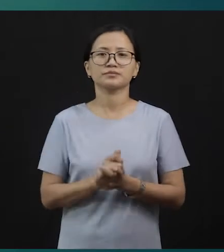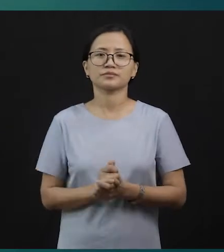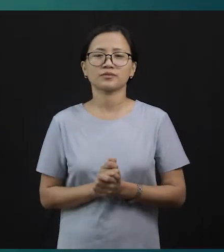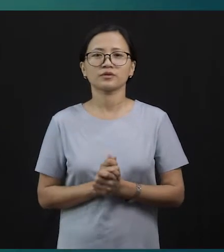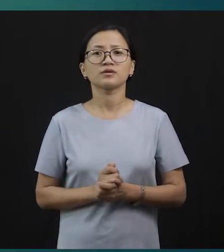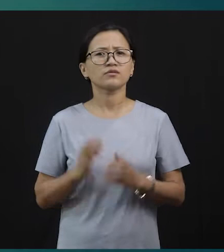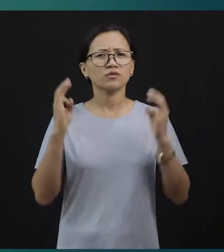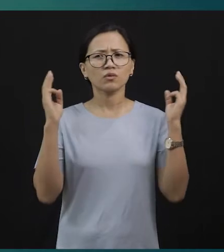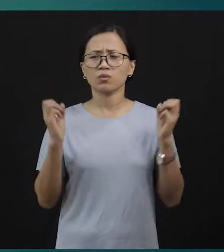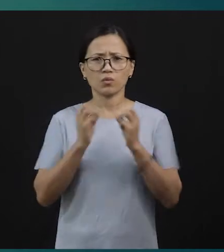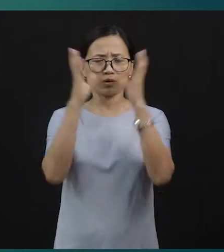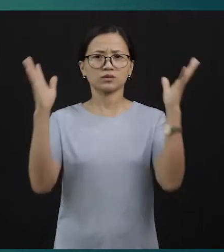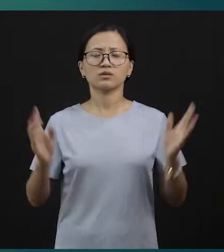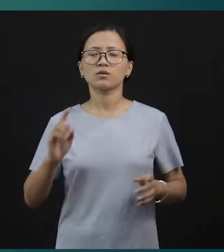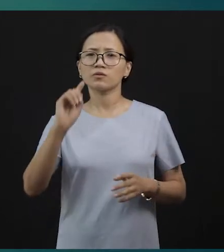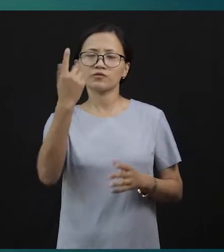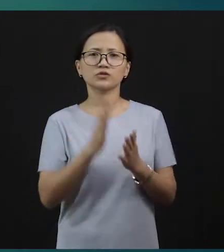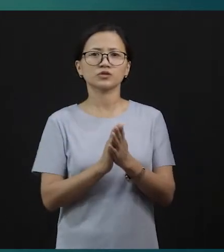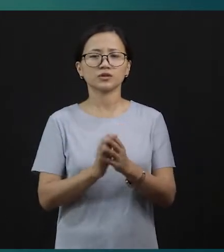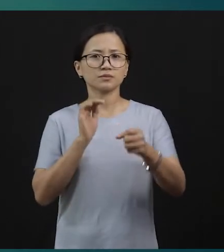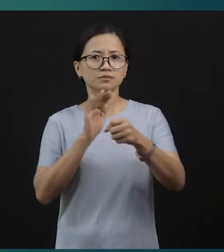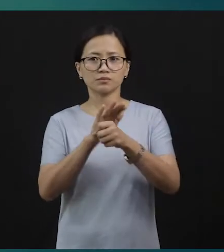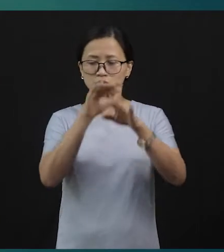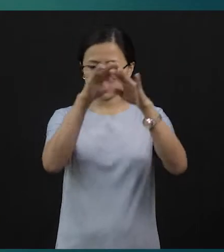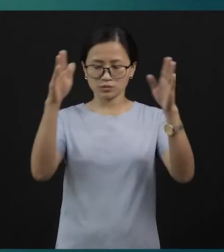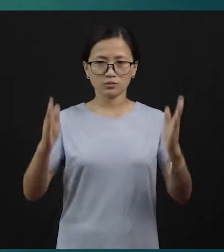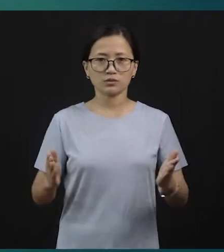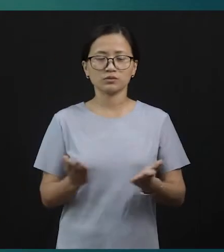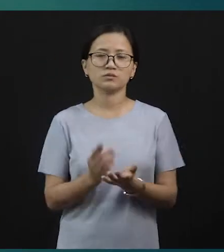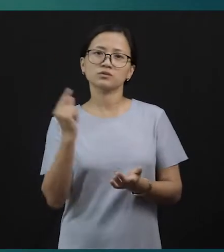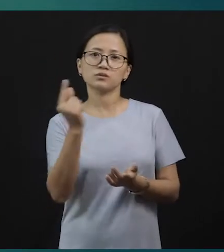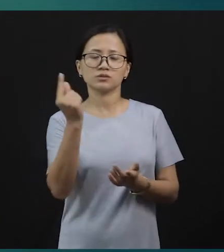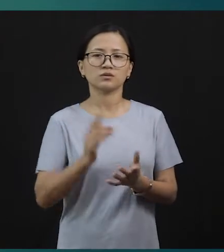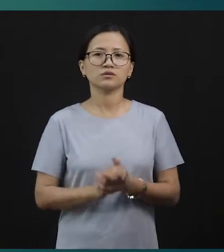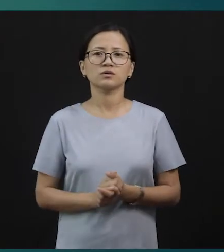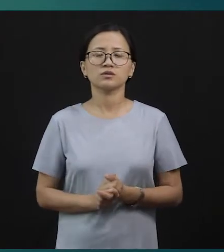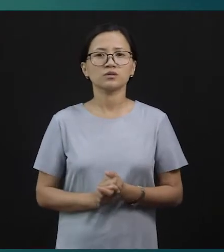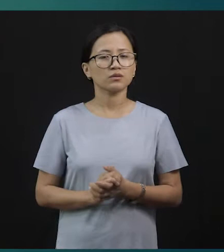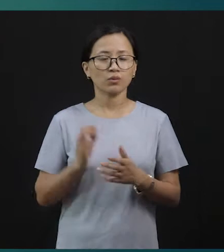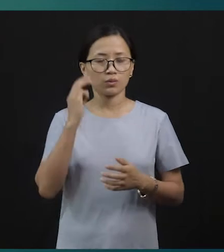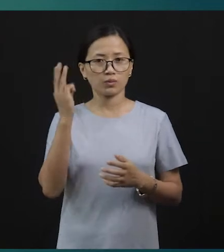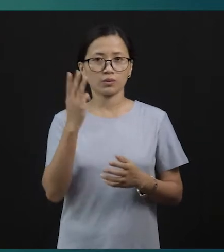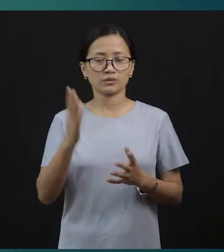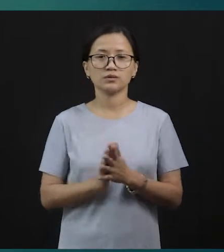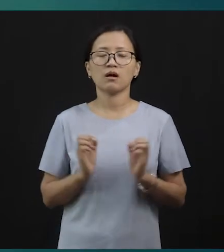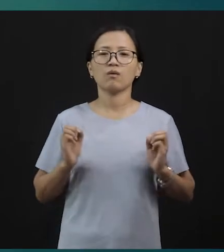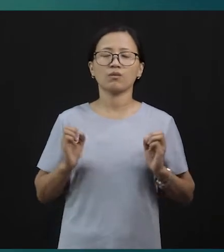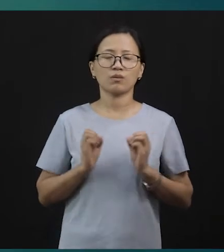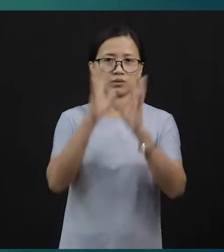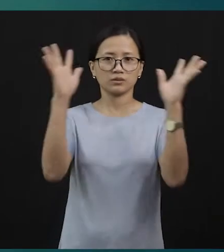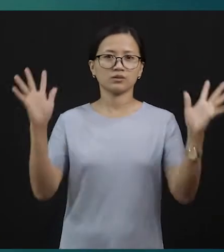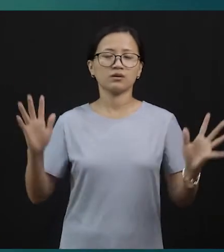you ever wondered how the first post box came into use? I repeat, have you ever wondered how the first